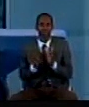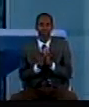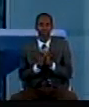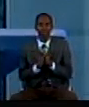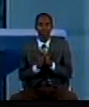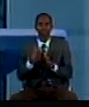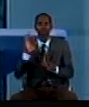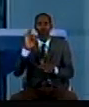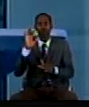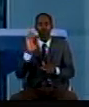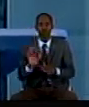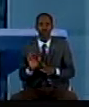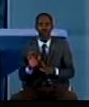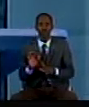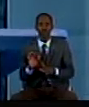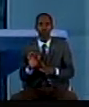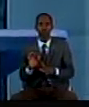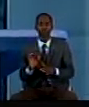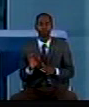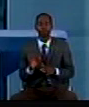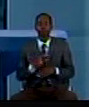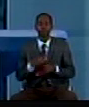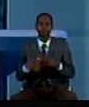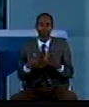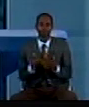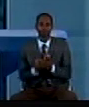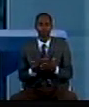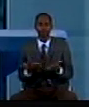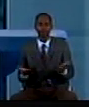Minister of the Gospel in Taraba State here present.